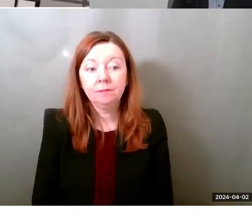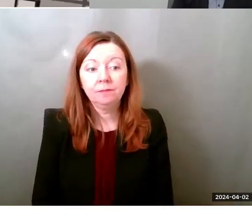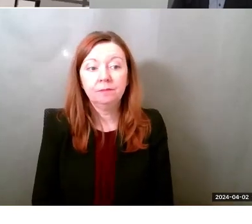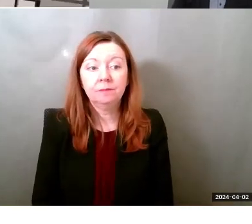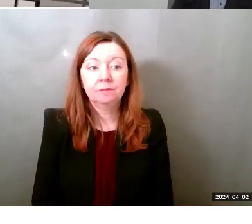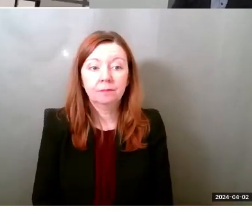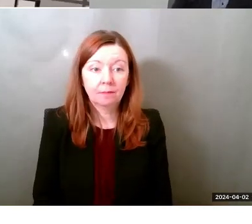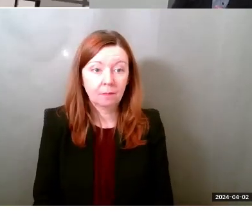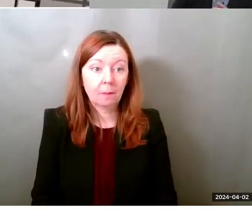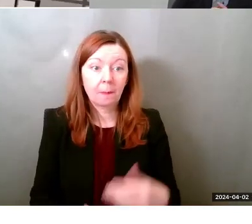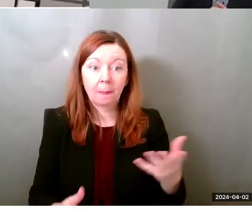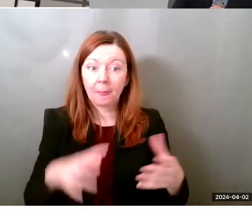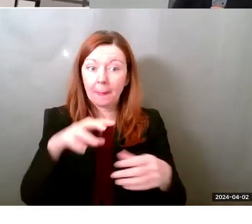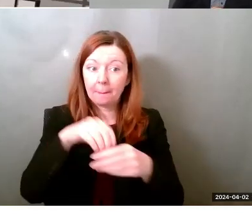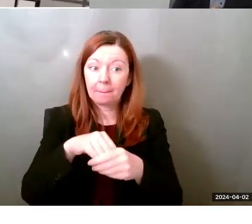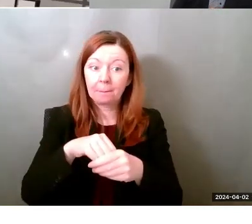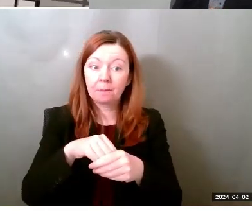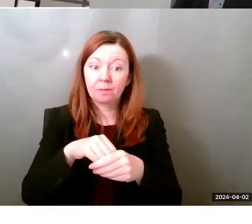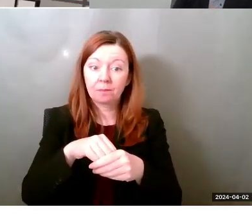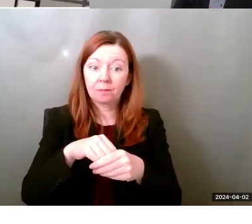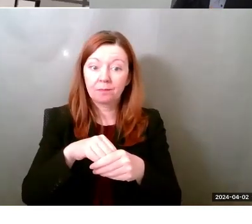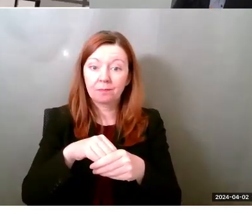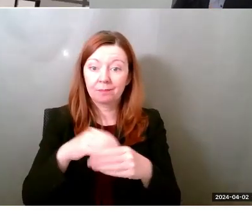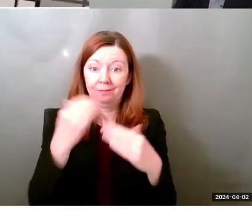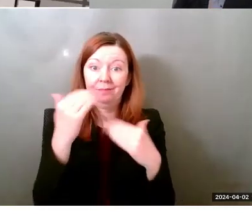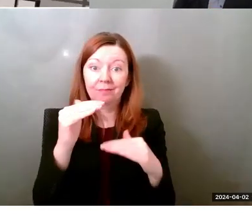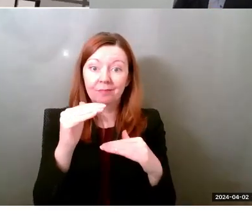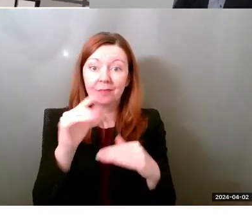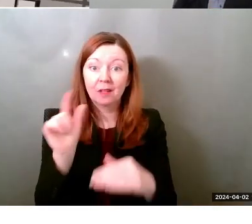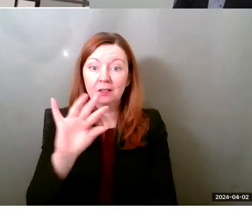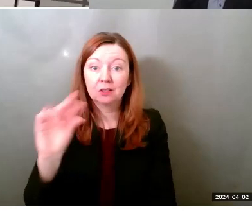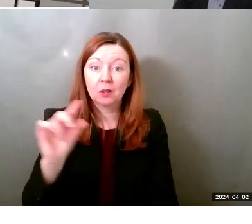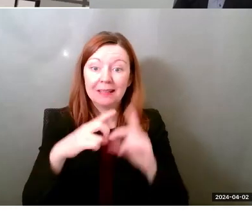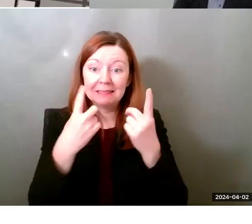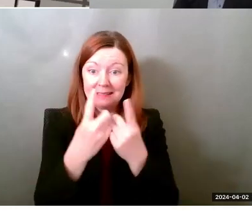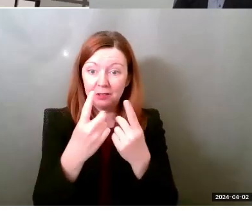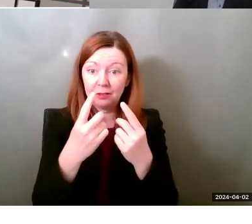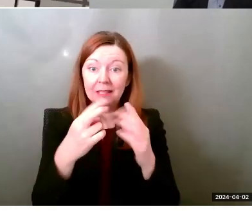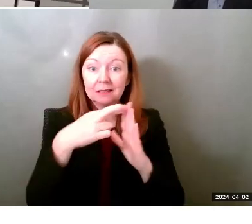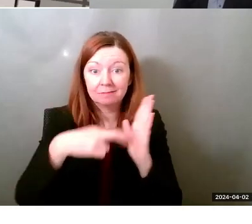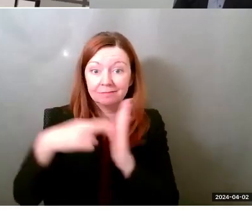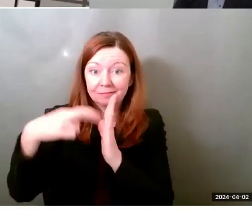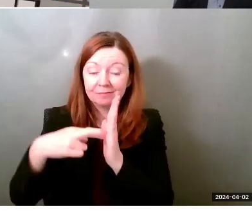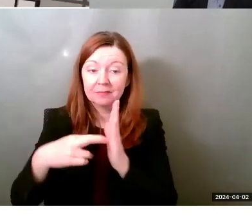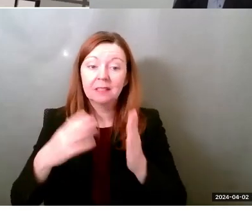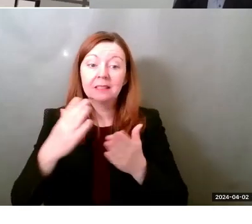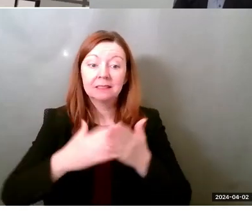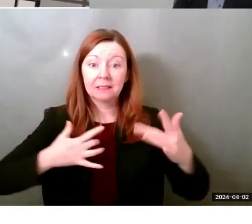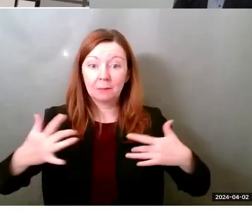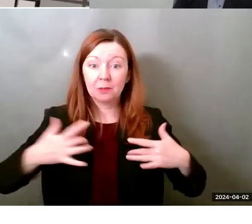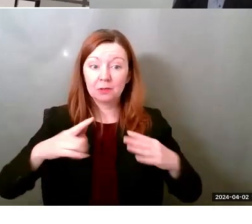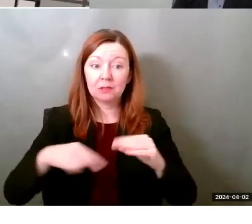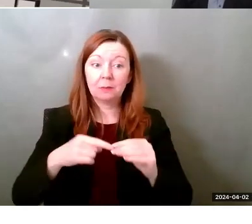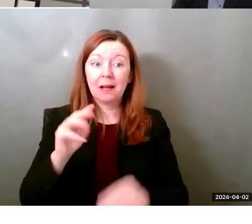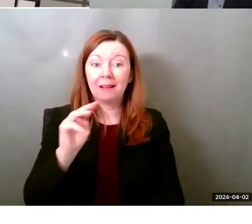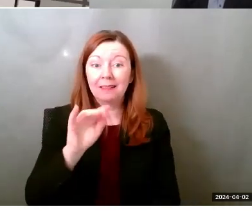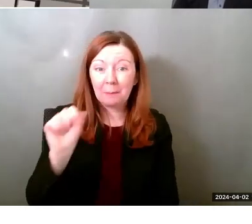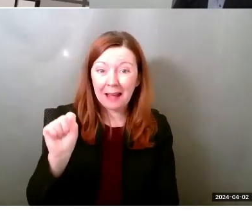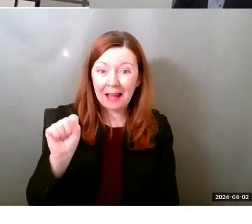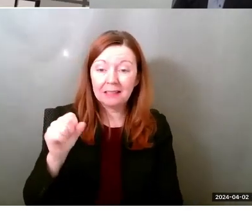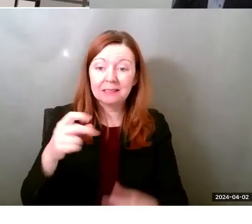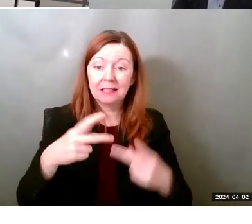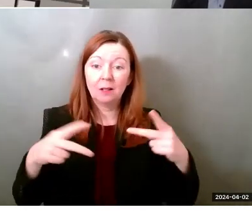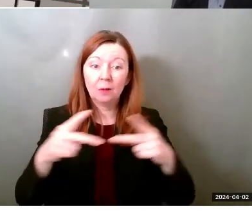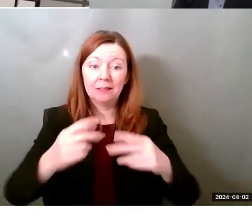And while staying within the confines of the applicable zoning district, there were concerns regarding the massing and location of the